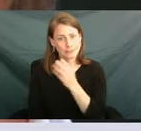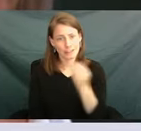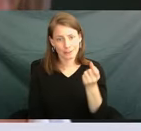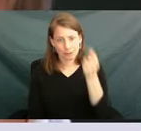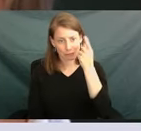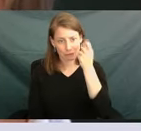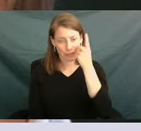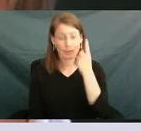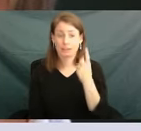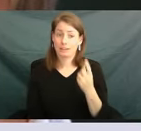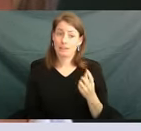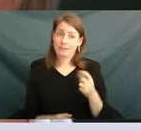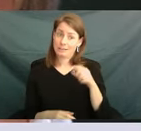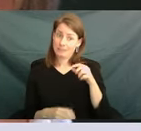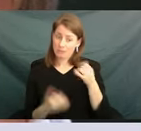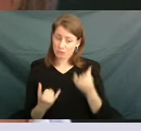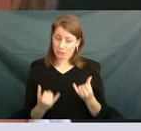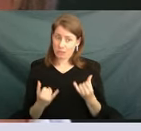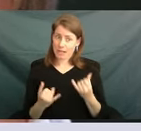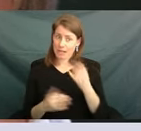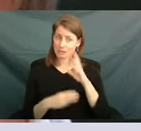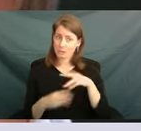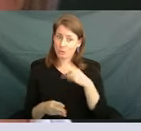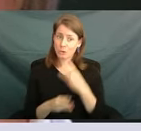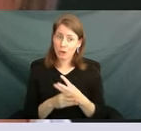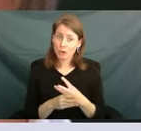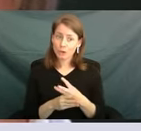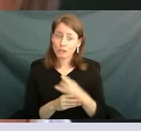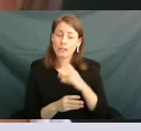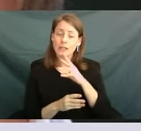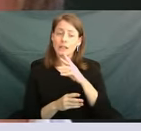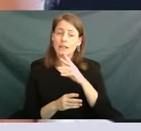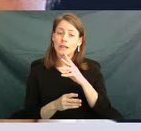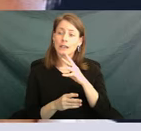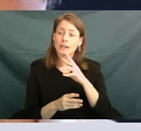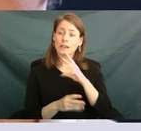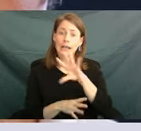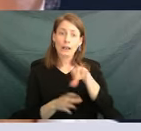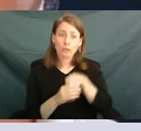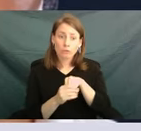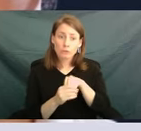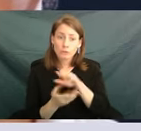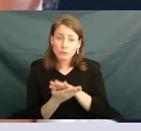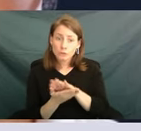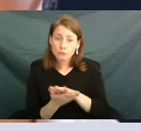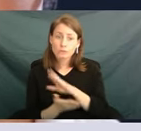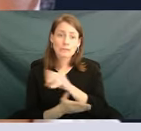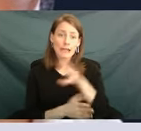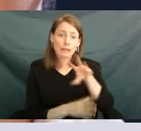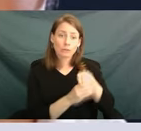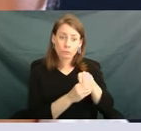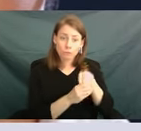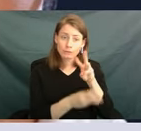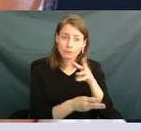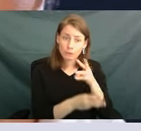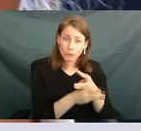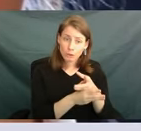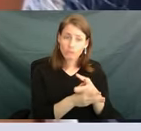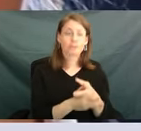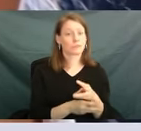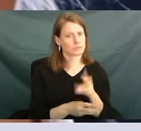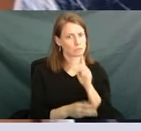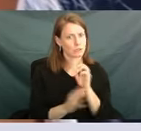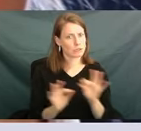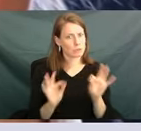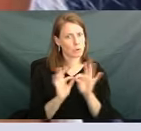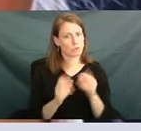inclusive society, inclusive school, is really important. It's made me more happy and calm.